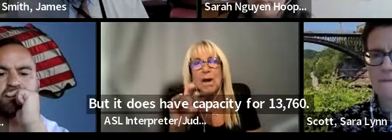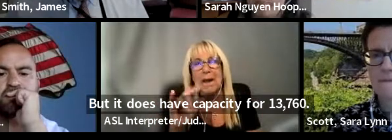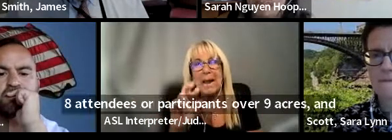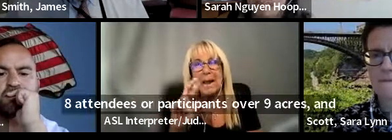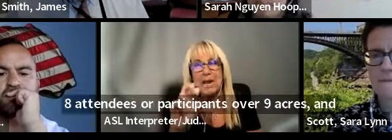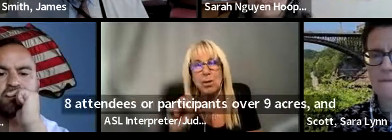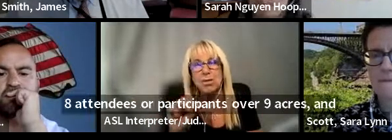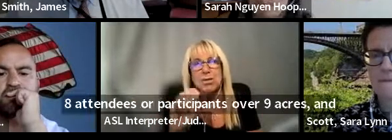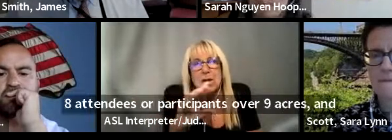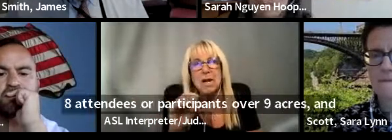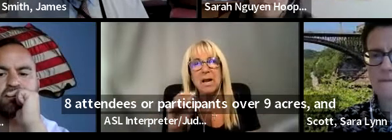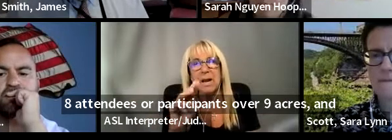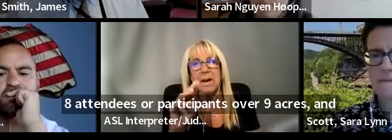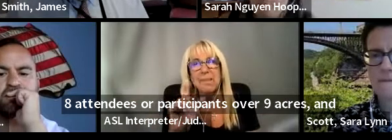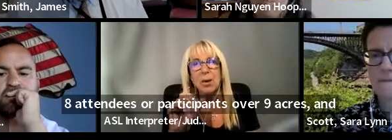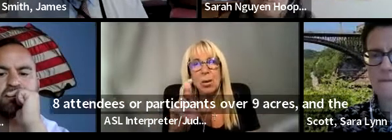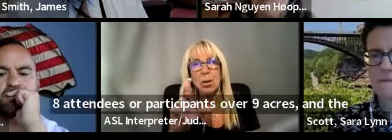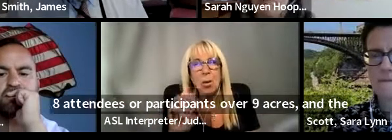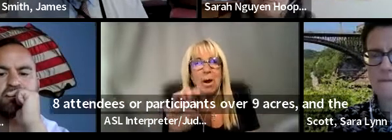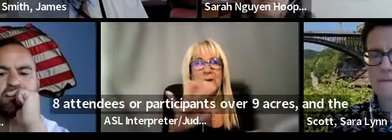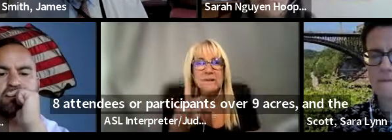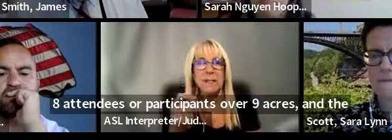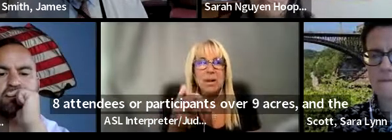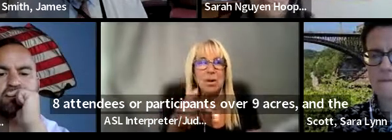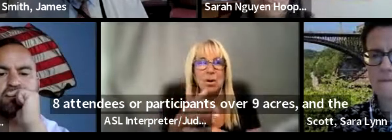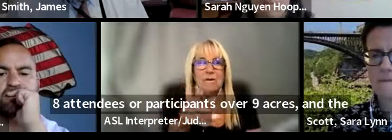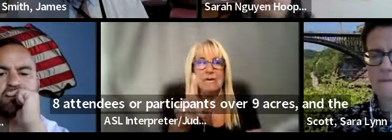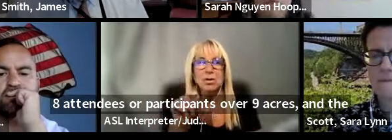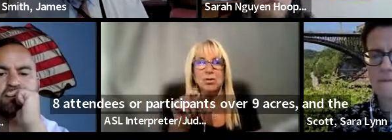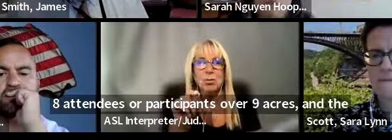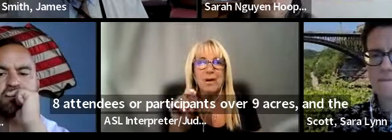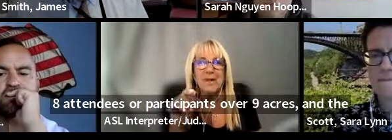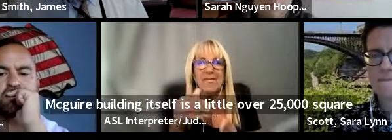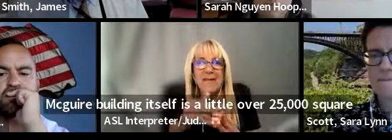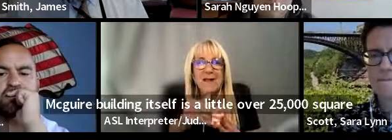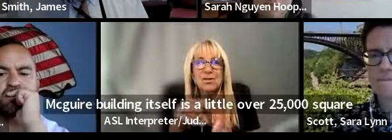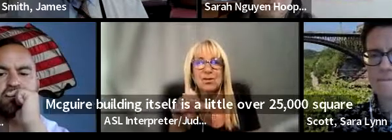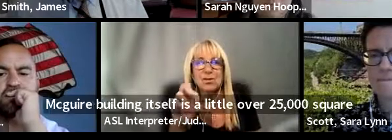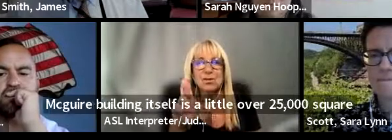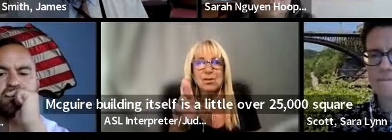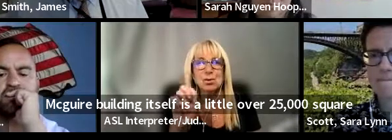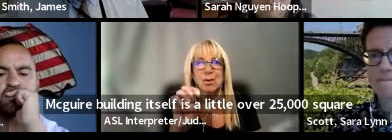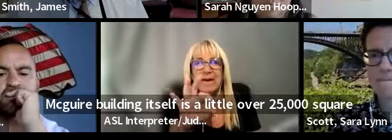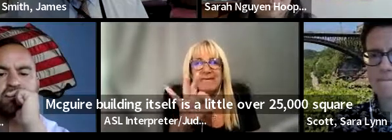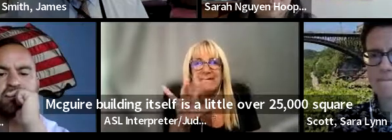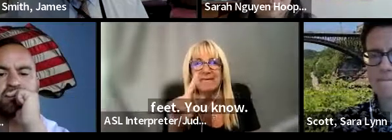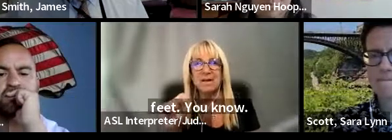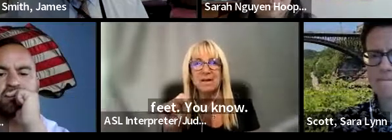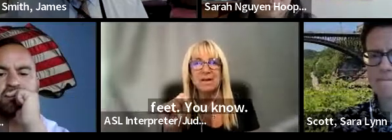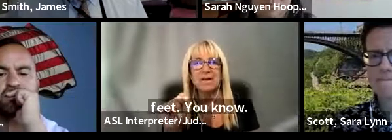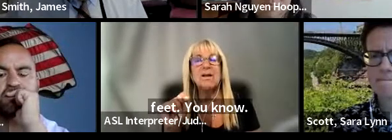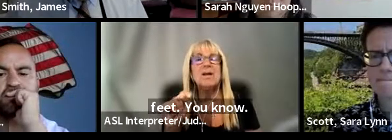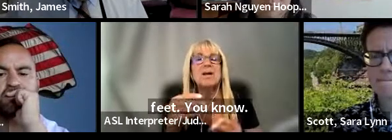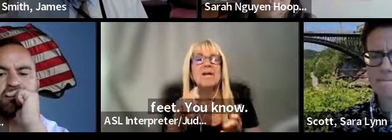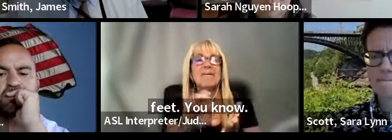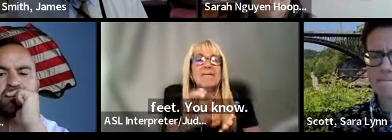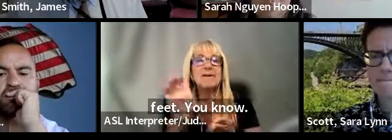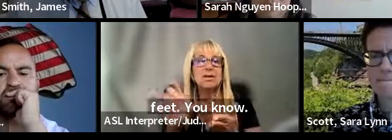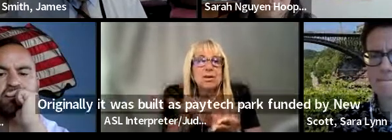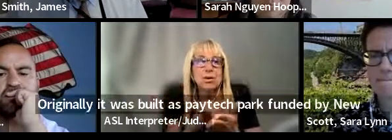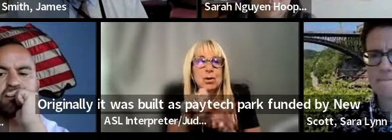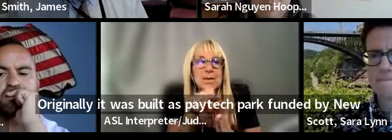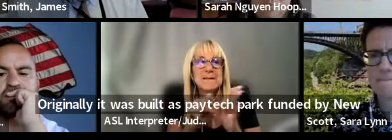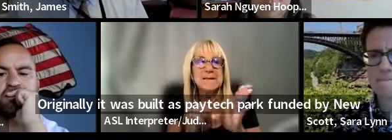is a little over 25,000 square feet. You know, originally it was built as Paytech Park, funded by New York State, City